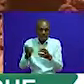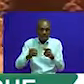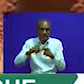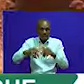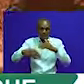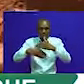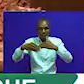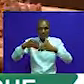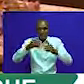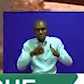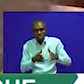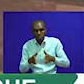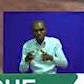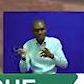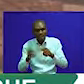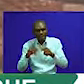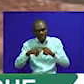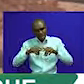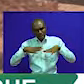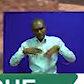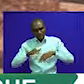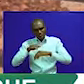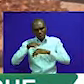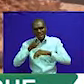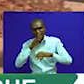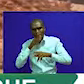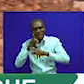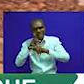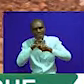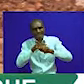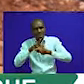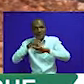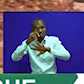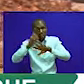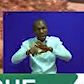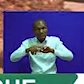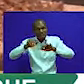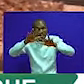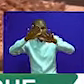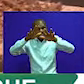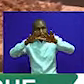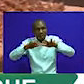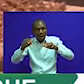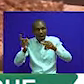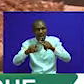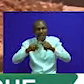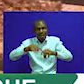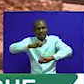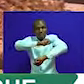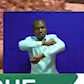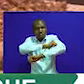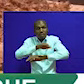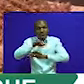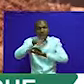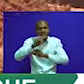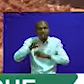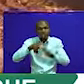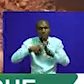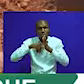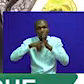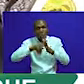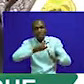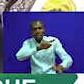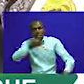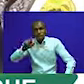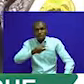structure. Aba menye ni goba asabiru kwere nda chinga keche chie mbure nyinge asichi skuru chia asabiru kwe Kevin tobigo tanga chinkova lightning